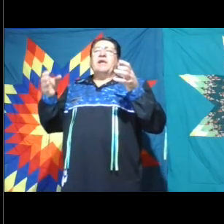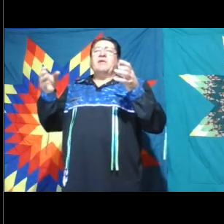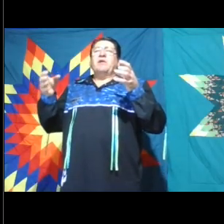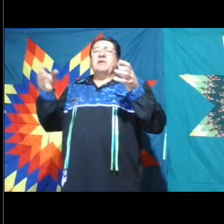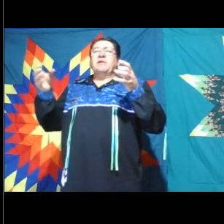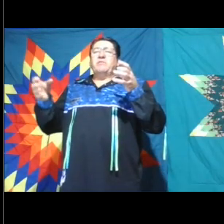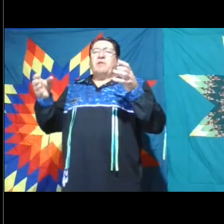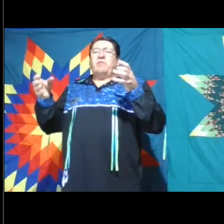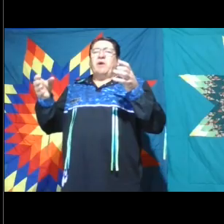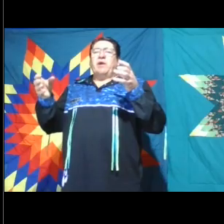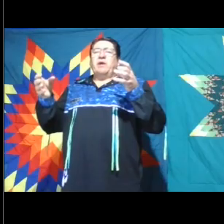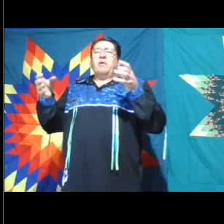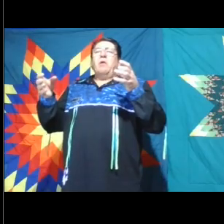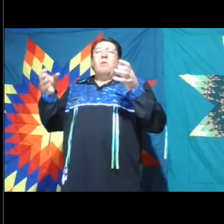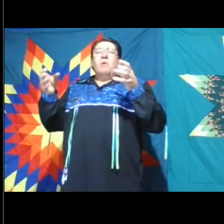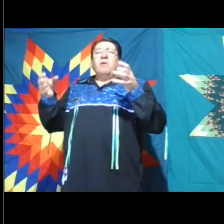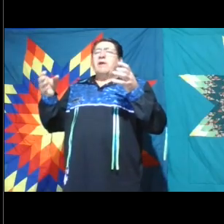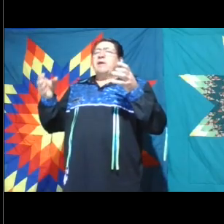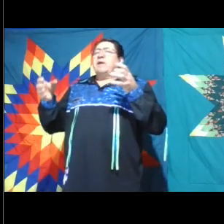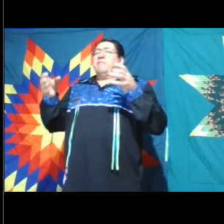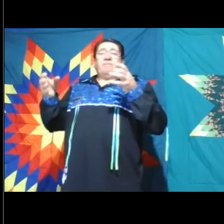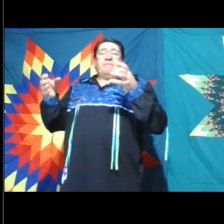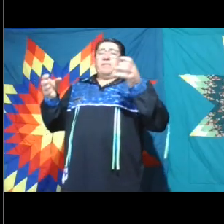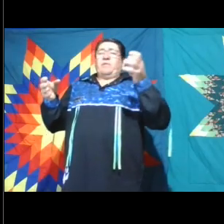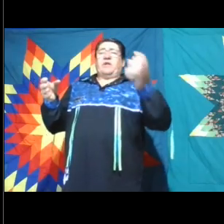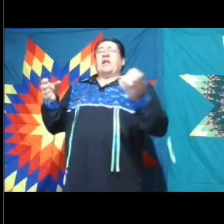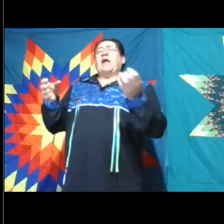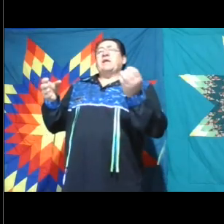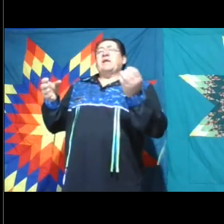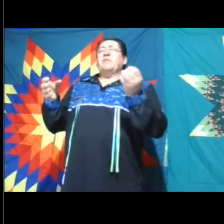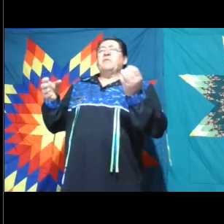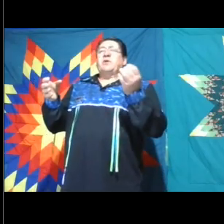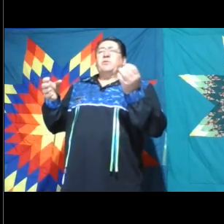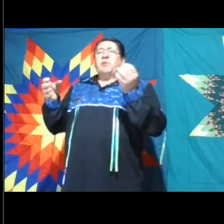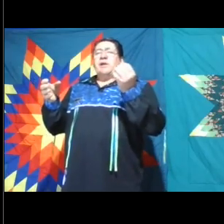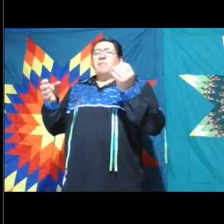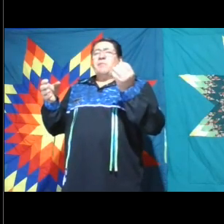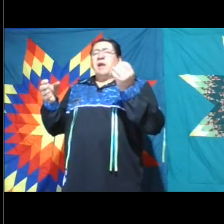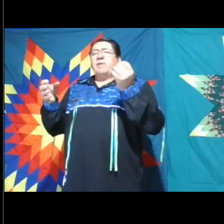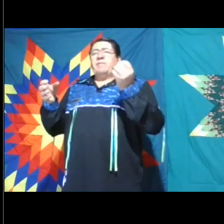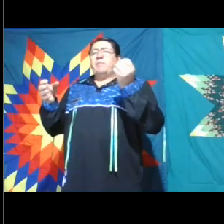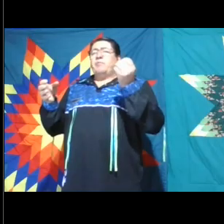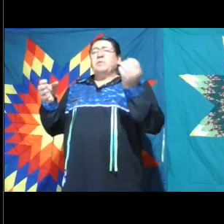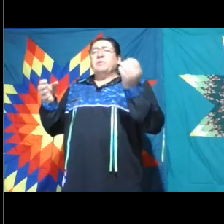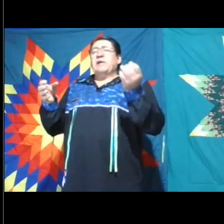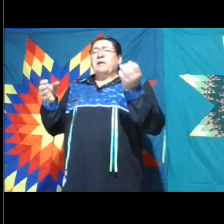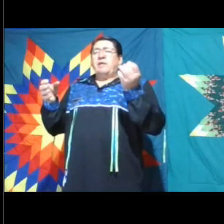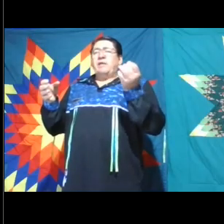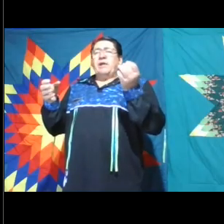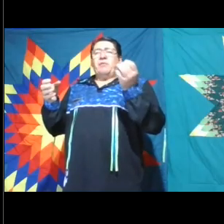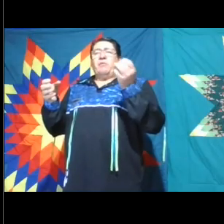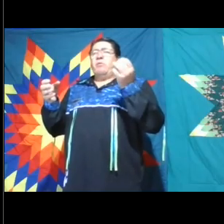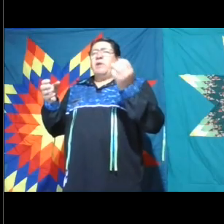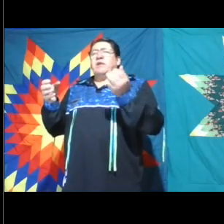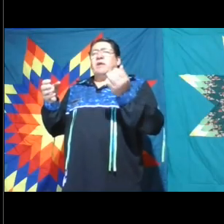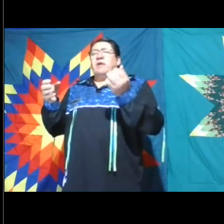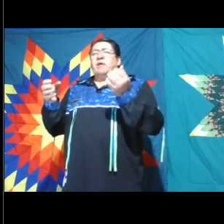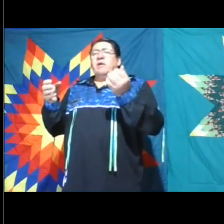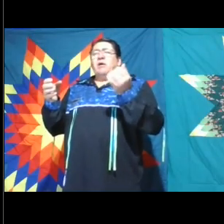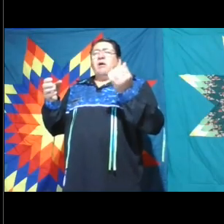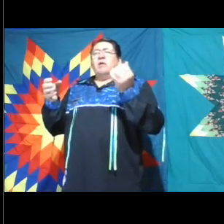they could go into right away? Or if that youth could be coming out of their post-secondary